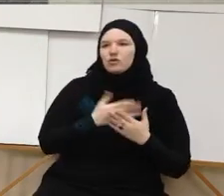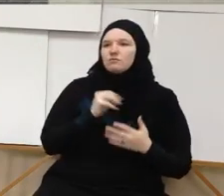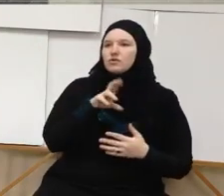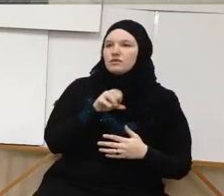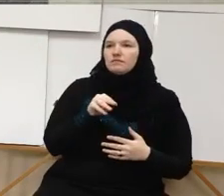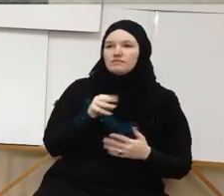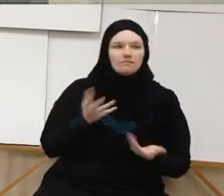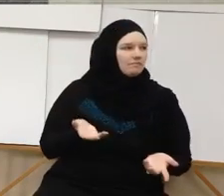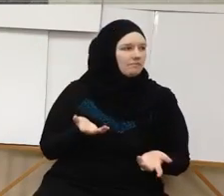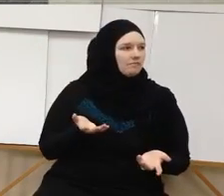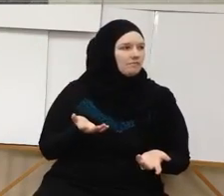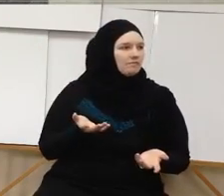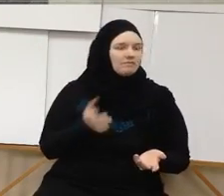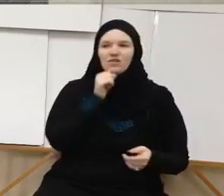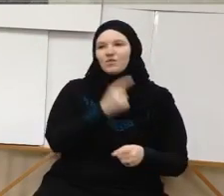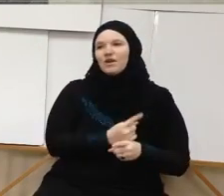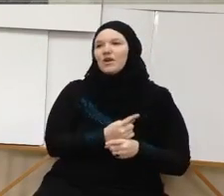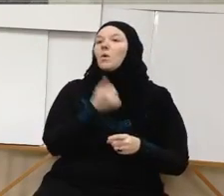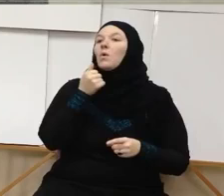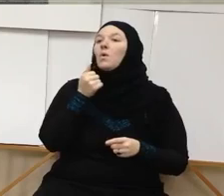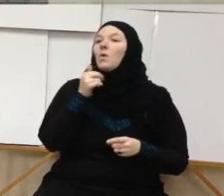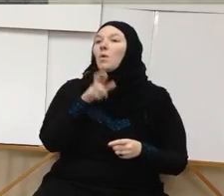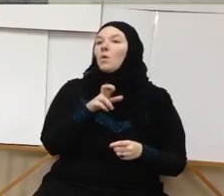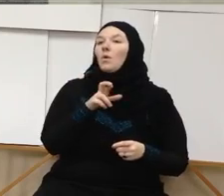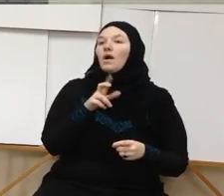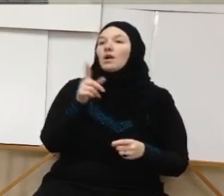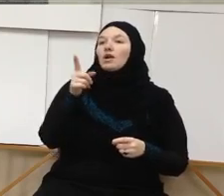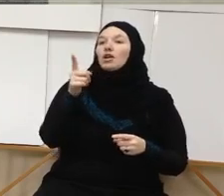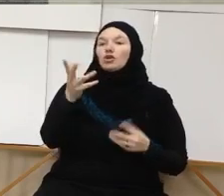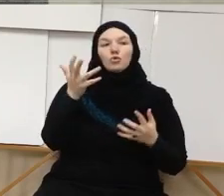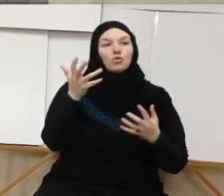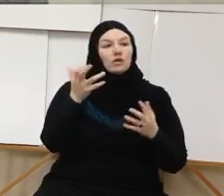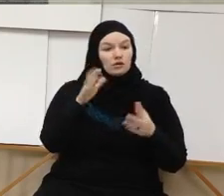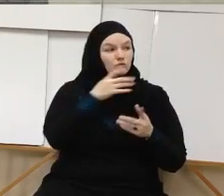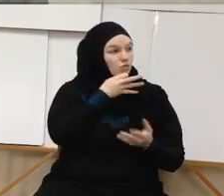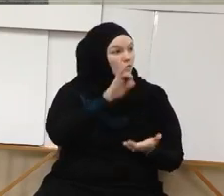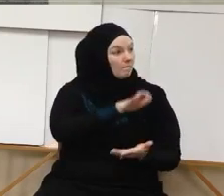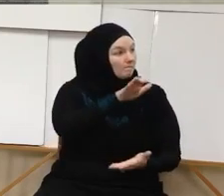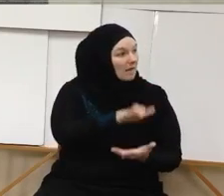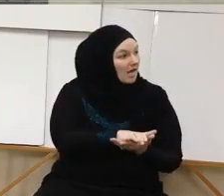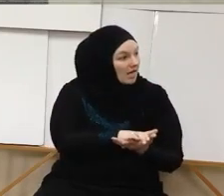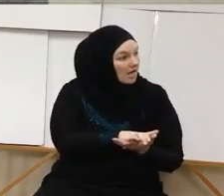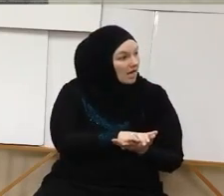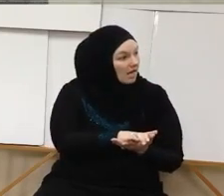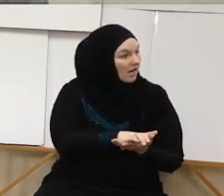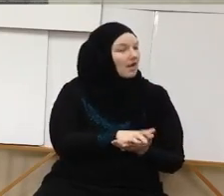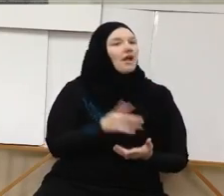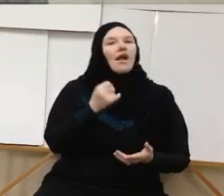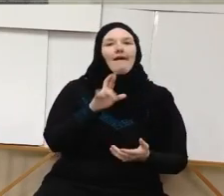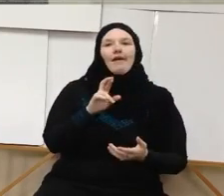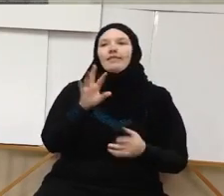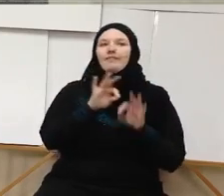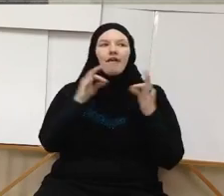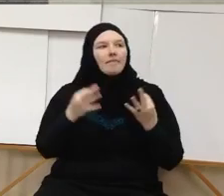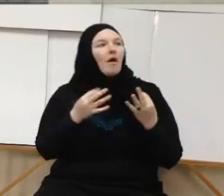You're going to get married, so you want to show the family that you are a good man. So the Asr time comes, you say, give me the prayer